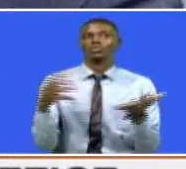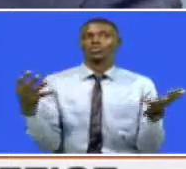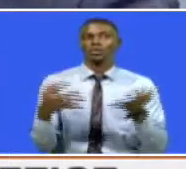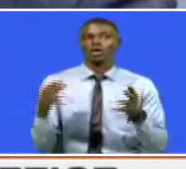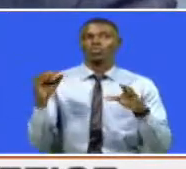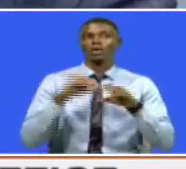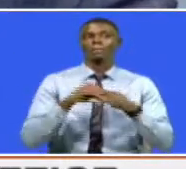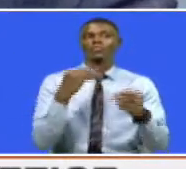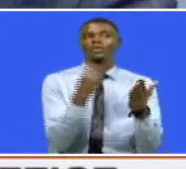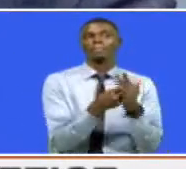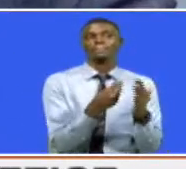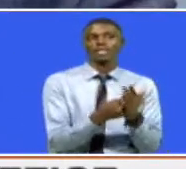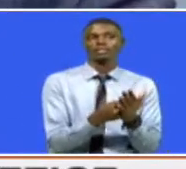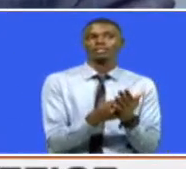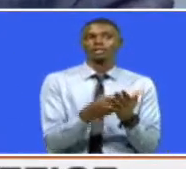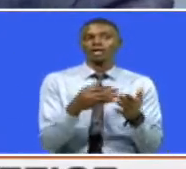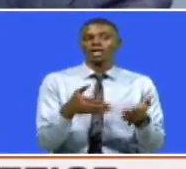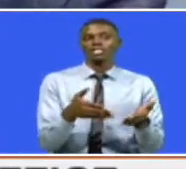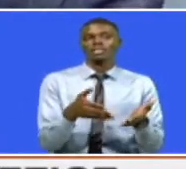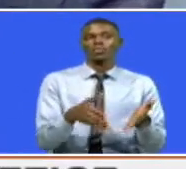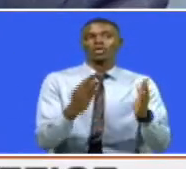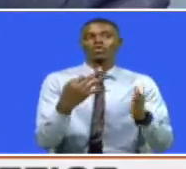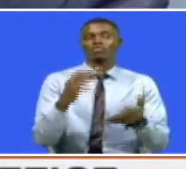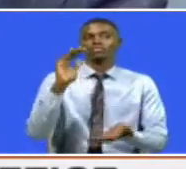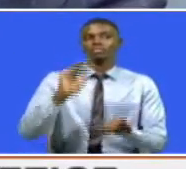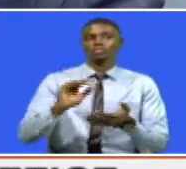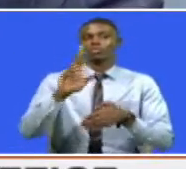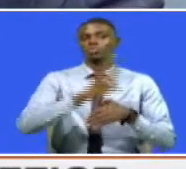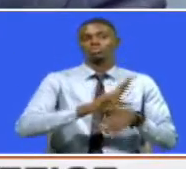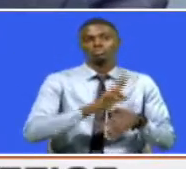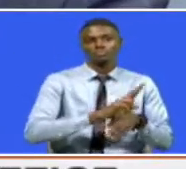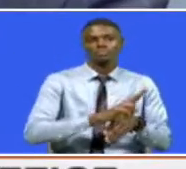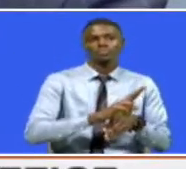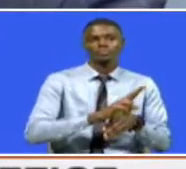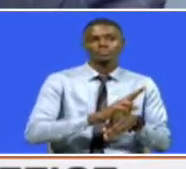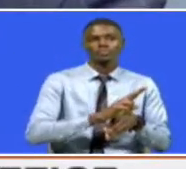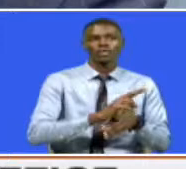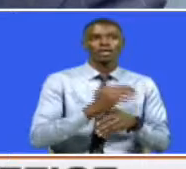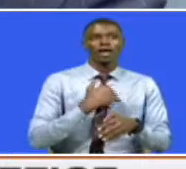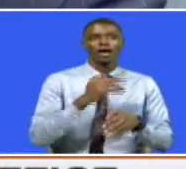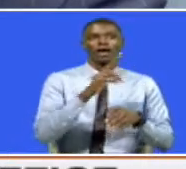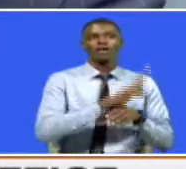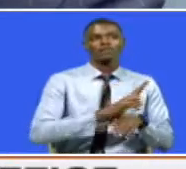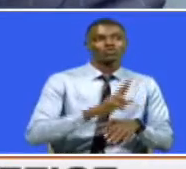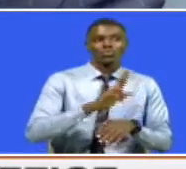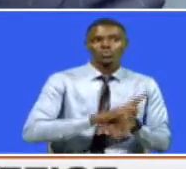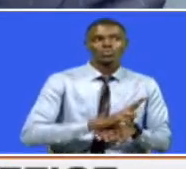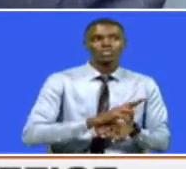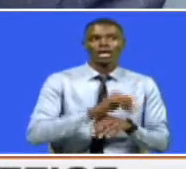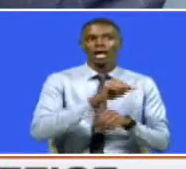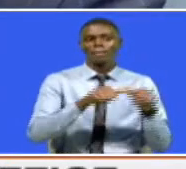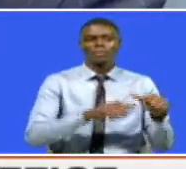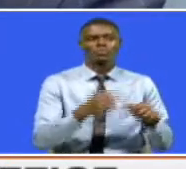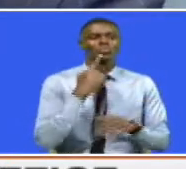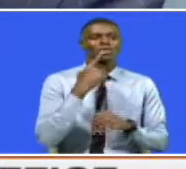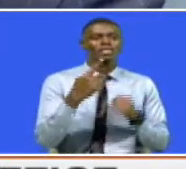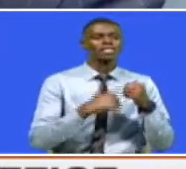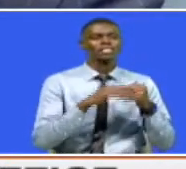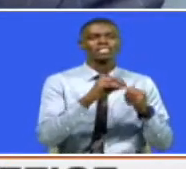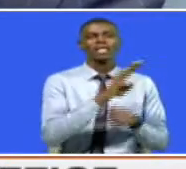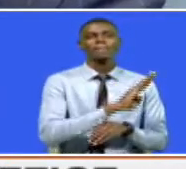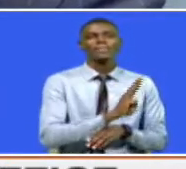are putting money as by way of subsidy into consumption, where so far we have spent up to about 160 billion